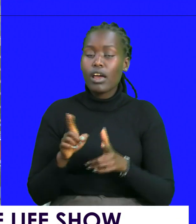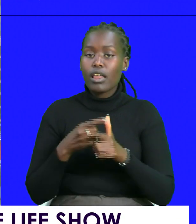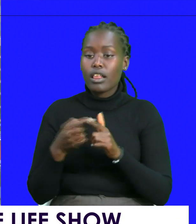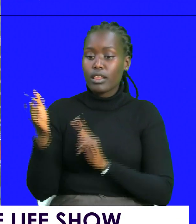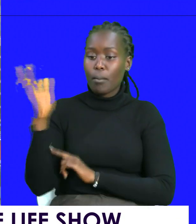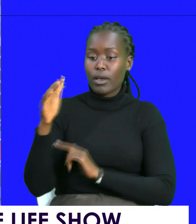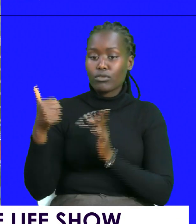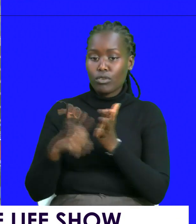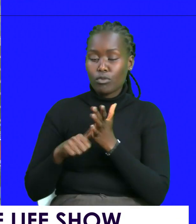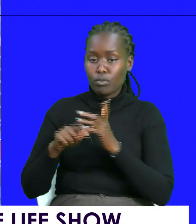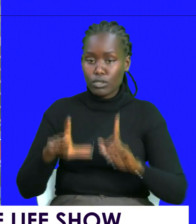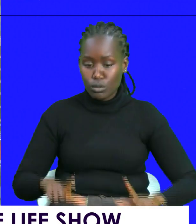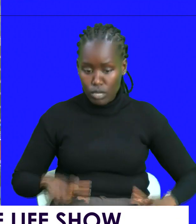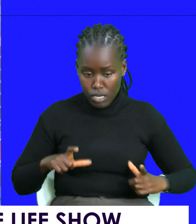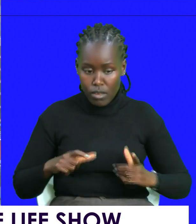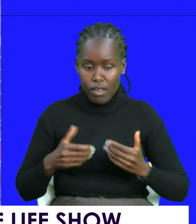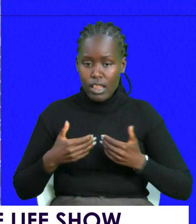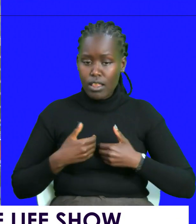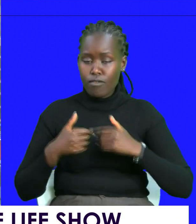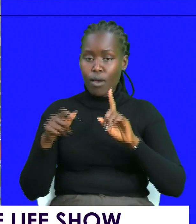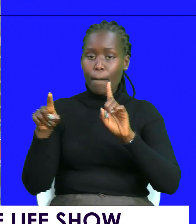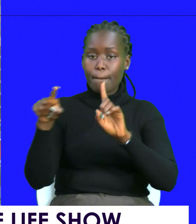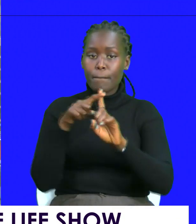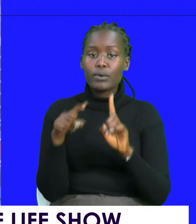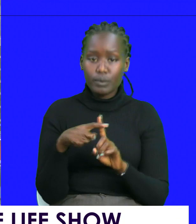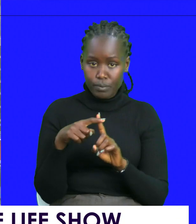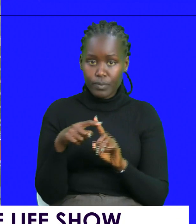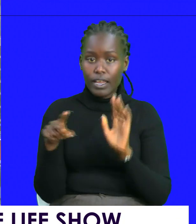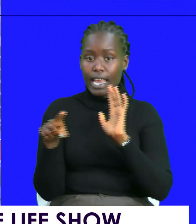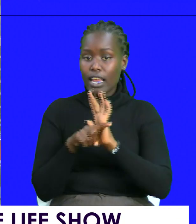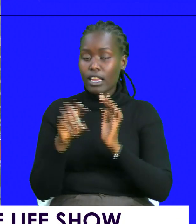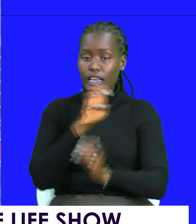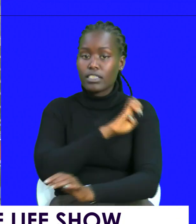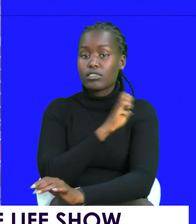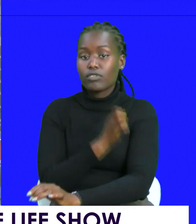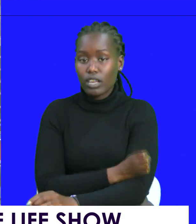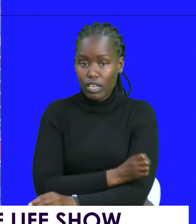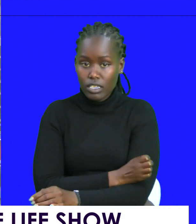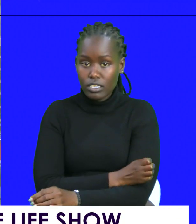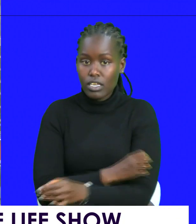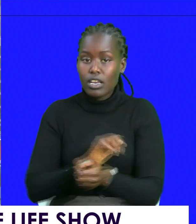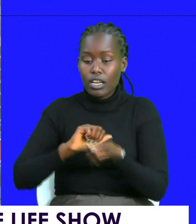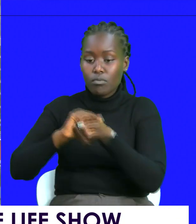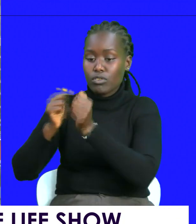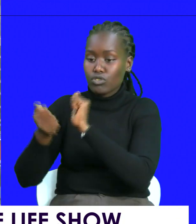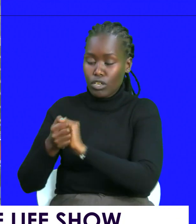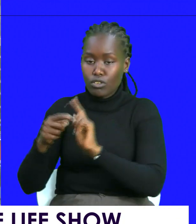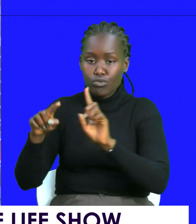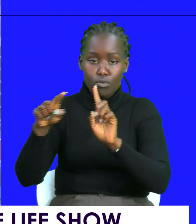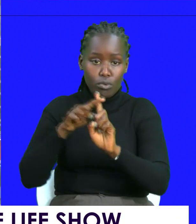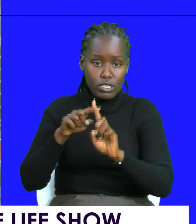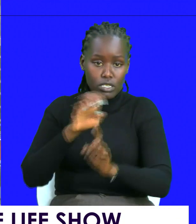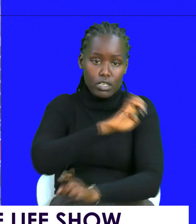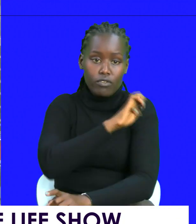of life, they are more positive. Negative energy can be turned into positive energy.